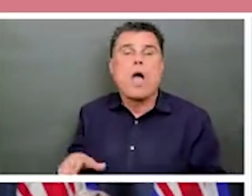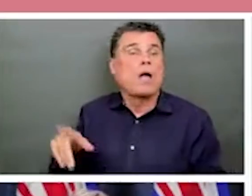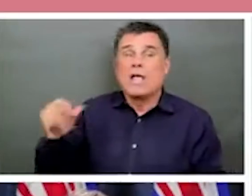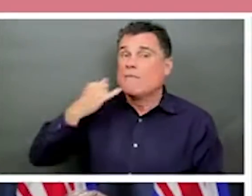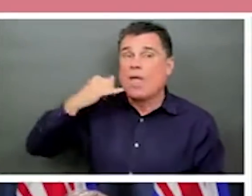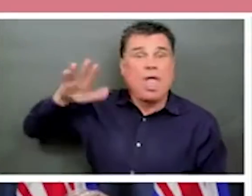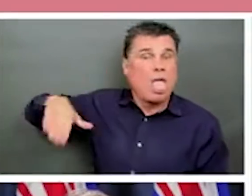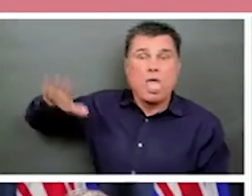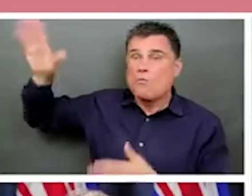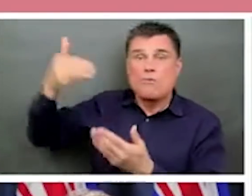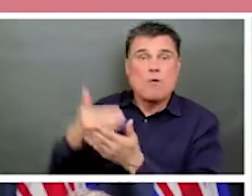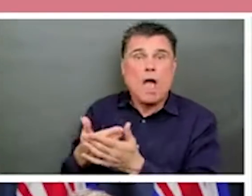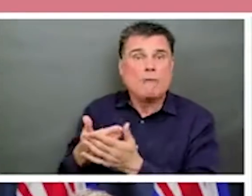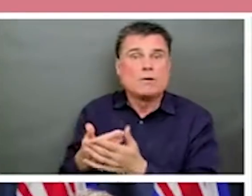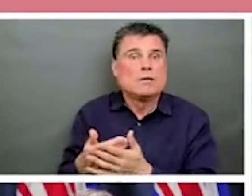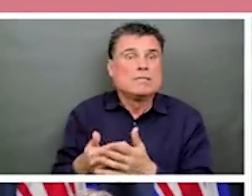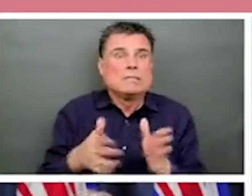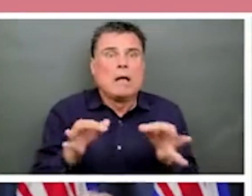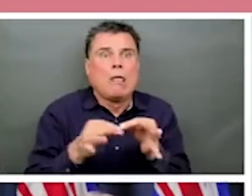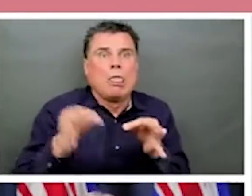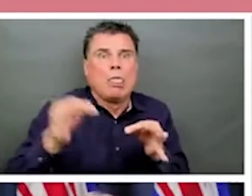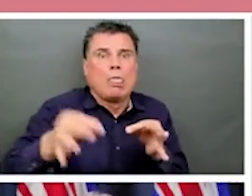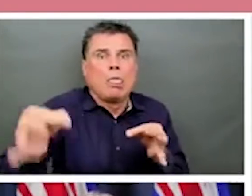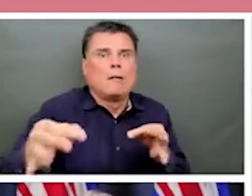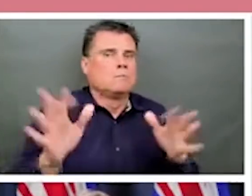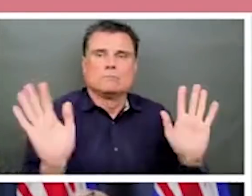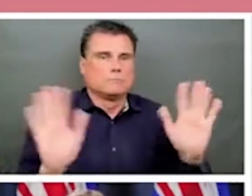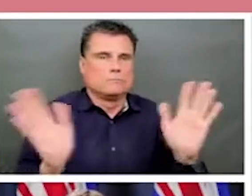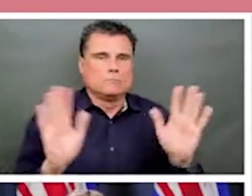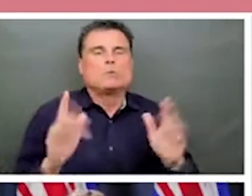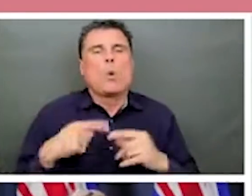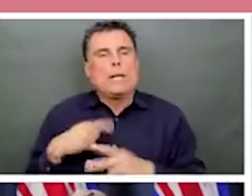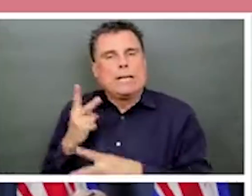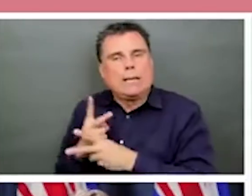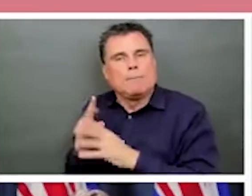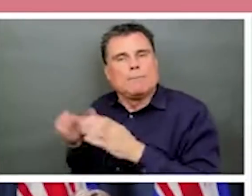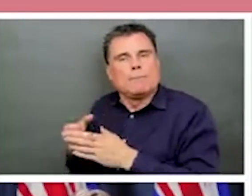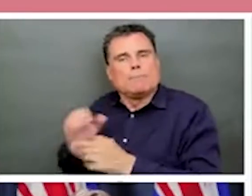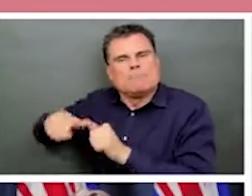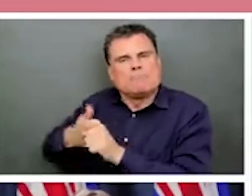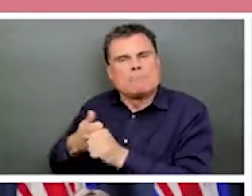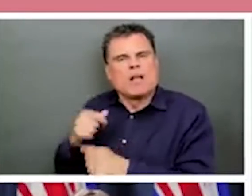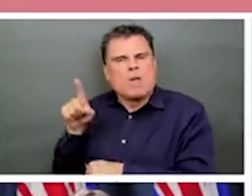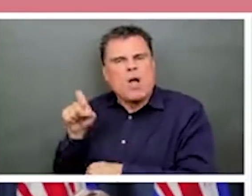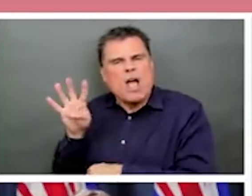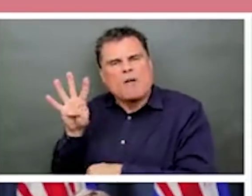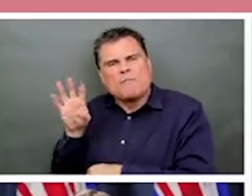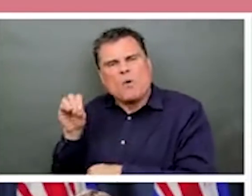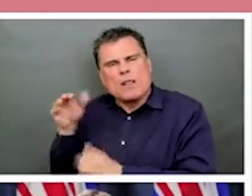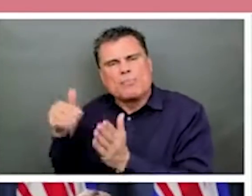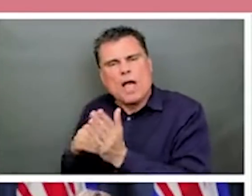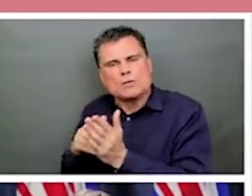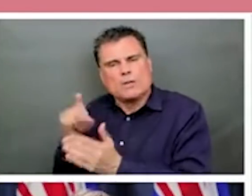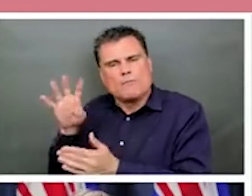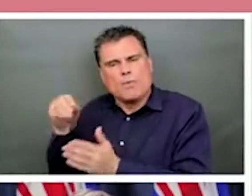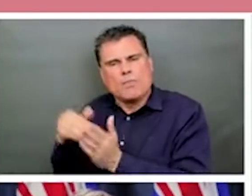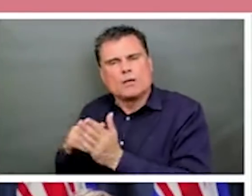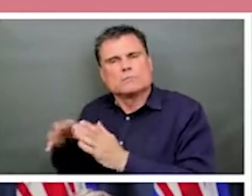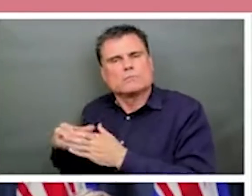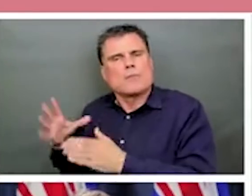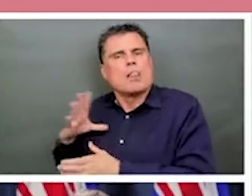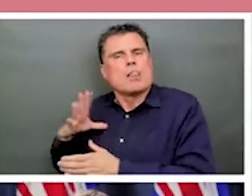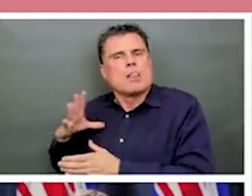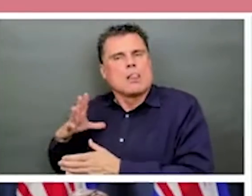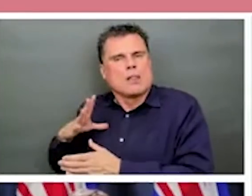that have already been scheduled. And so we're keeping a bit of a reserve, about 140,000 doses, which is 3 days supply